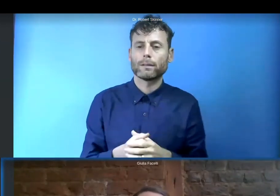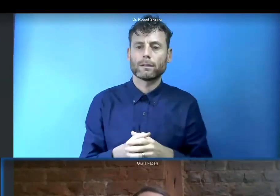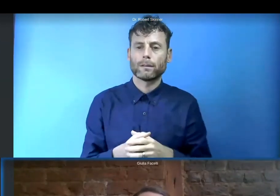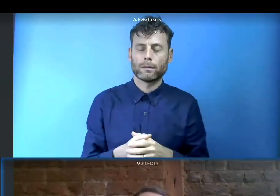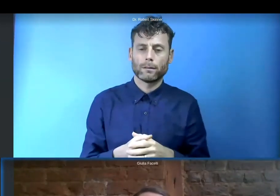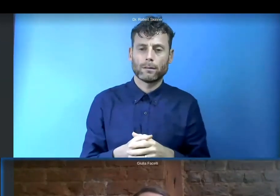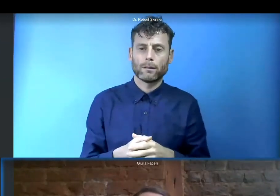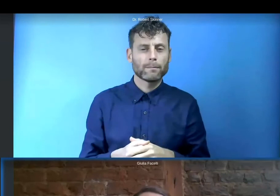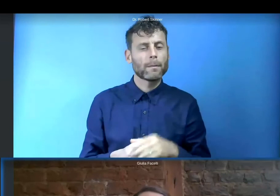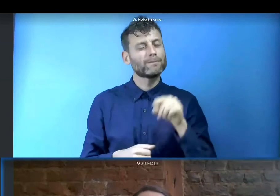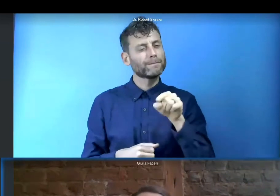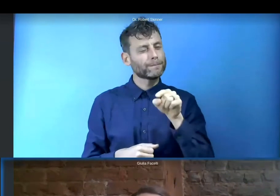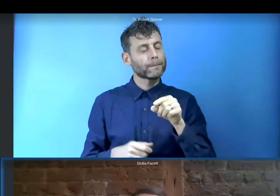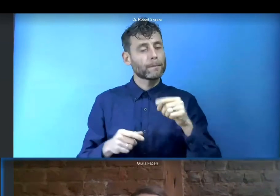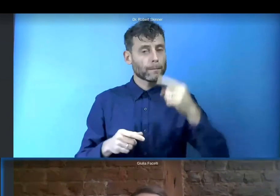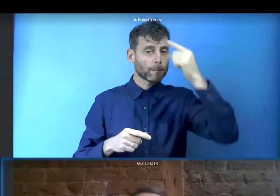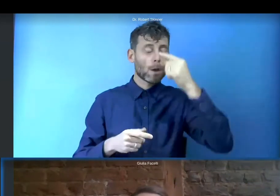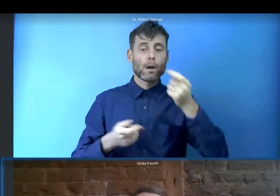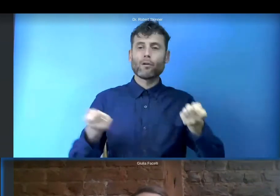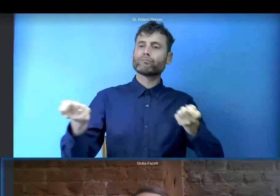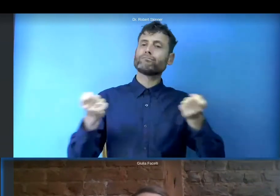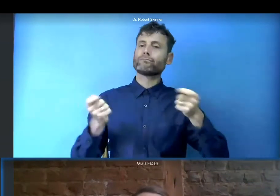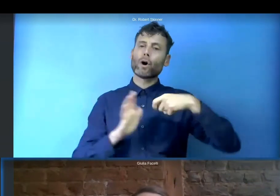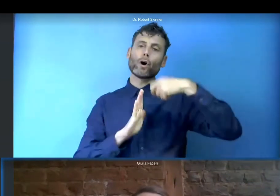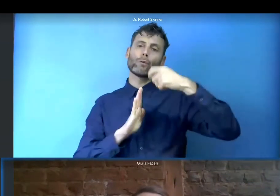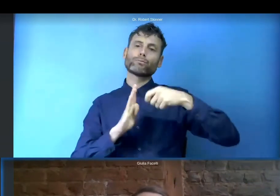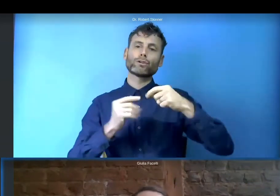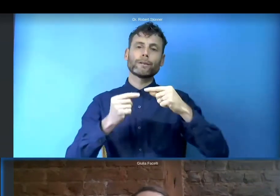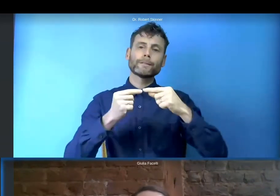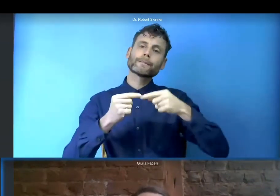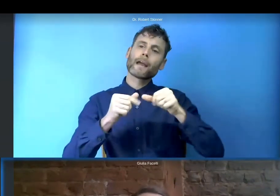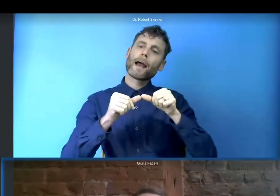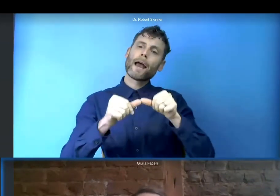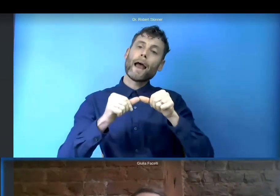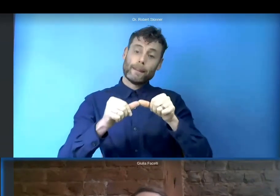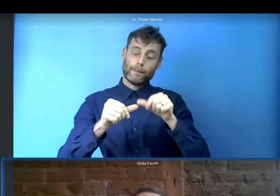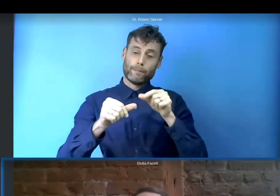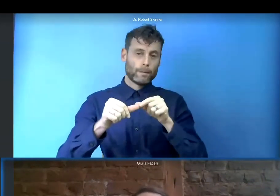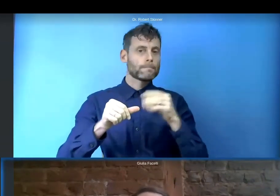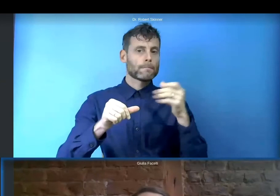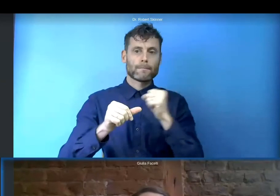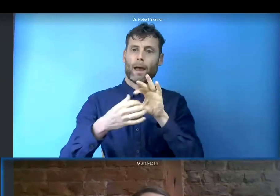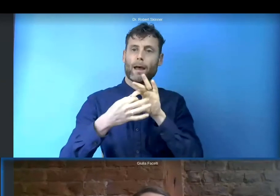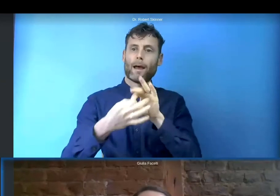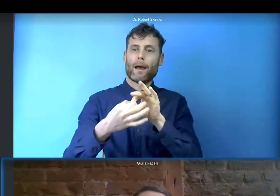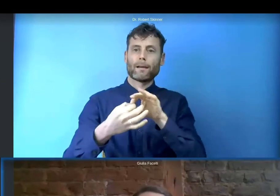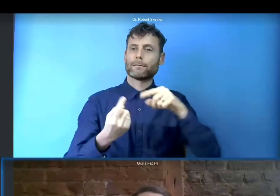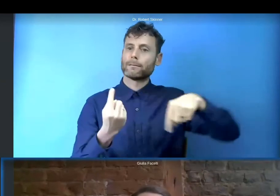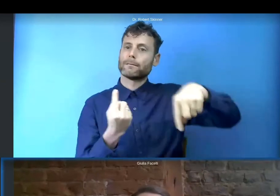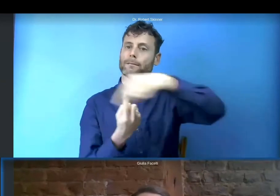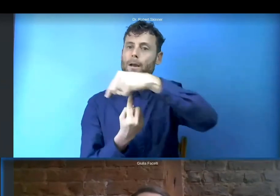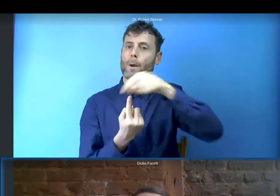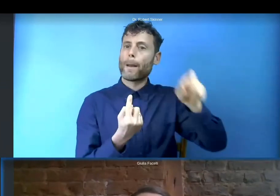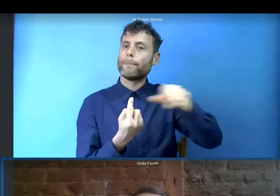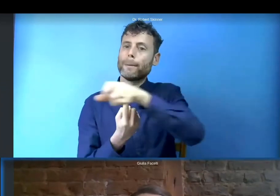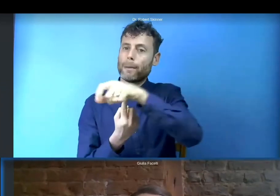role as a driver for sustainability. And if the mission aims at bringing together actors and co-create